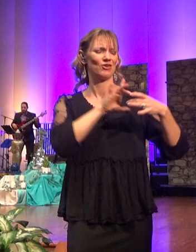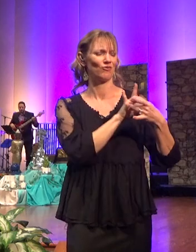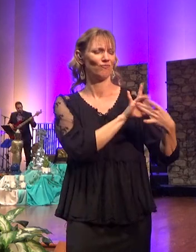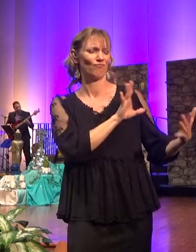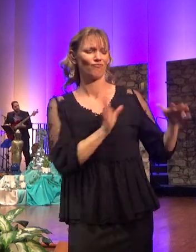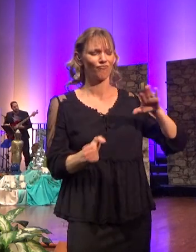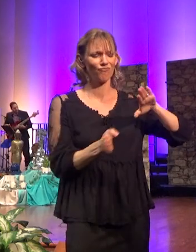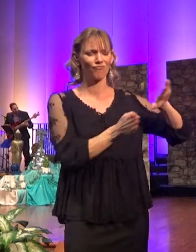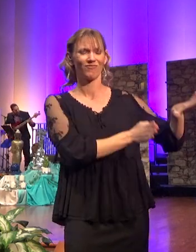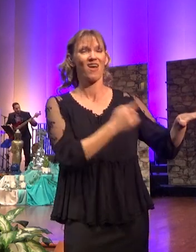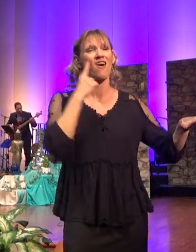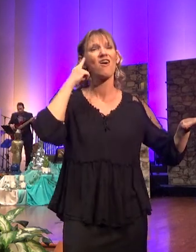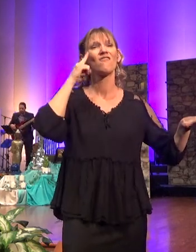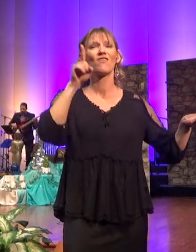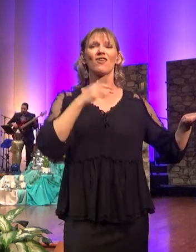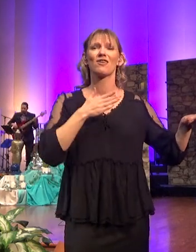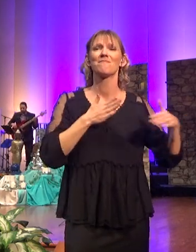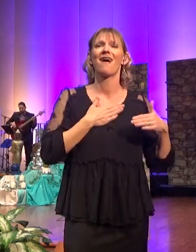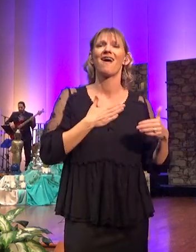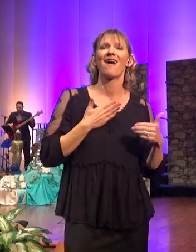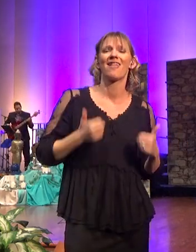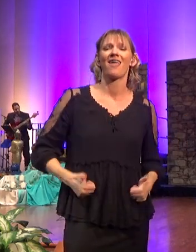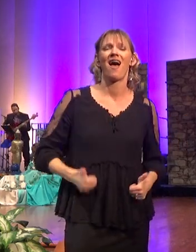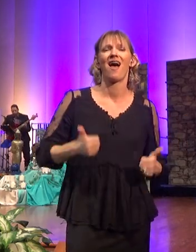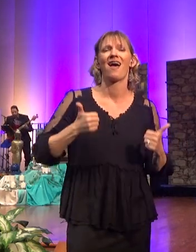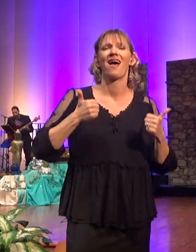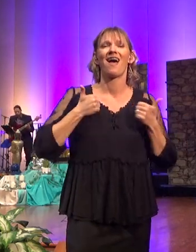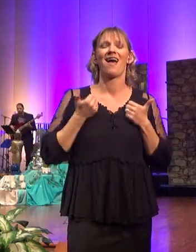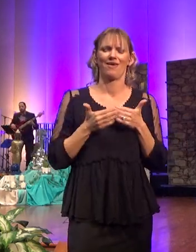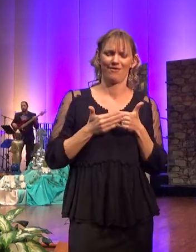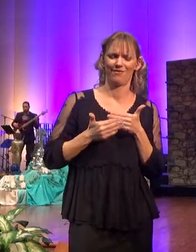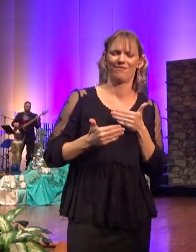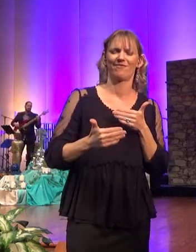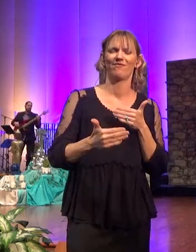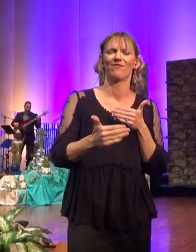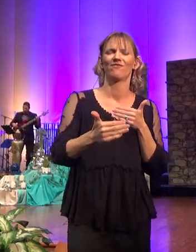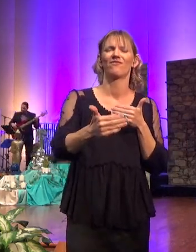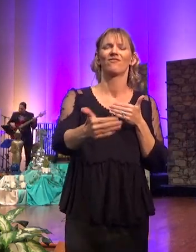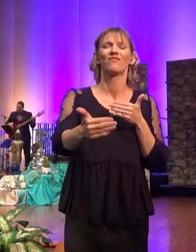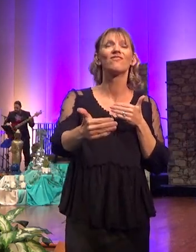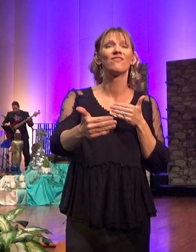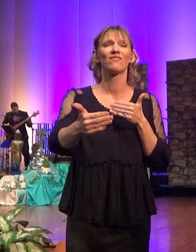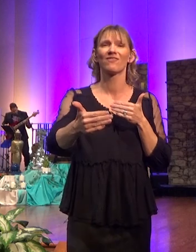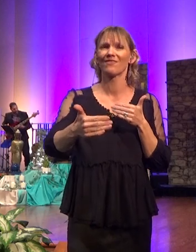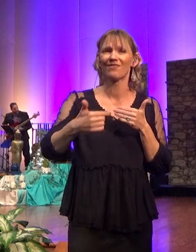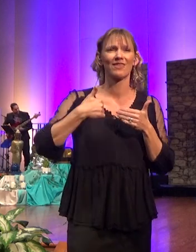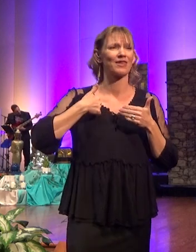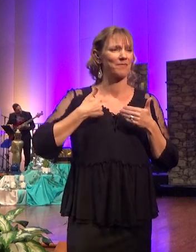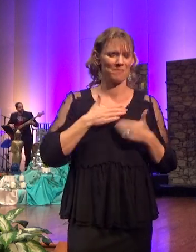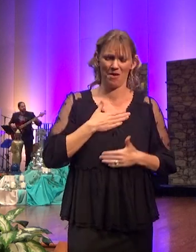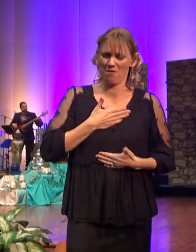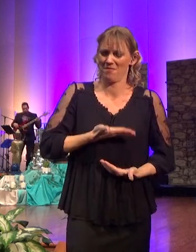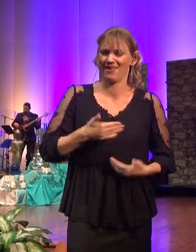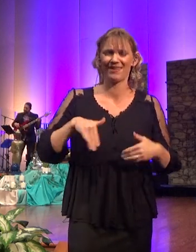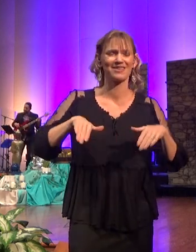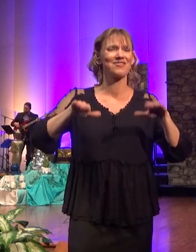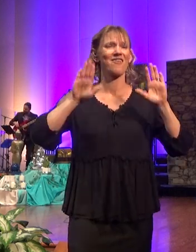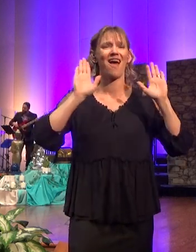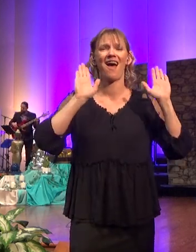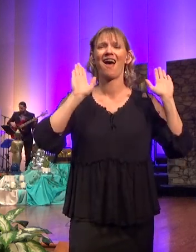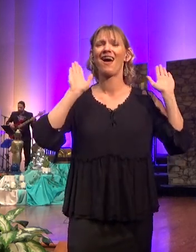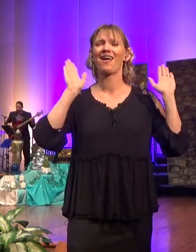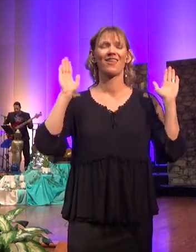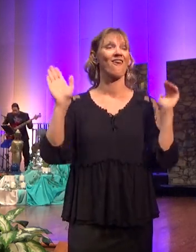the sake of the rest of my life, I'm willing to surrender it all,